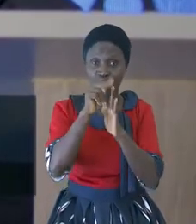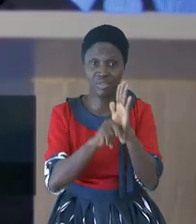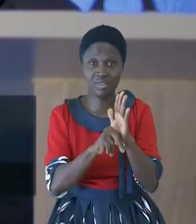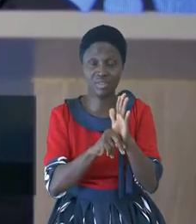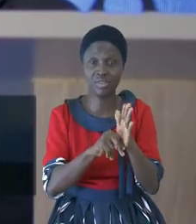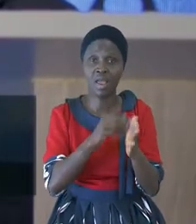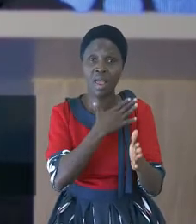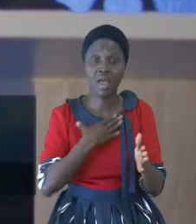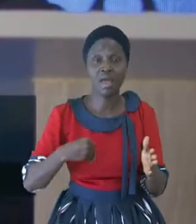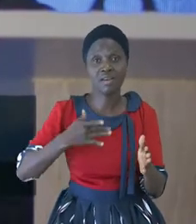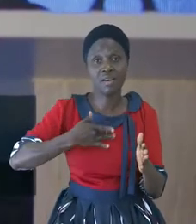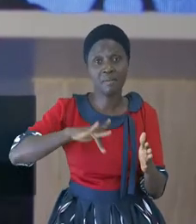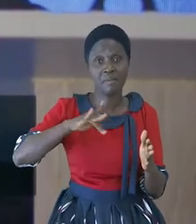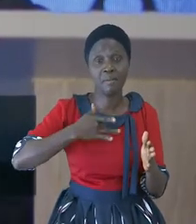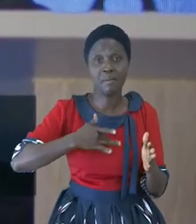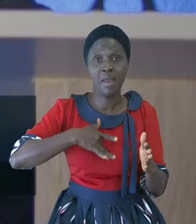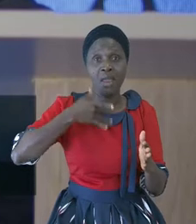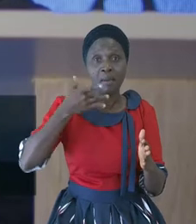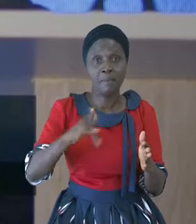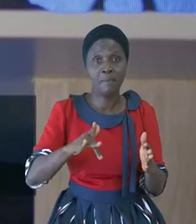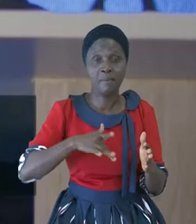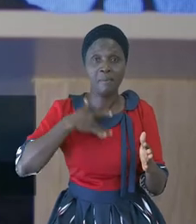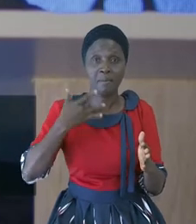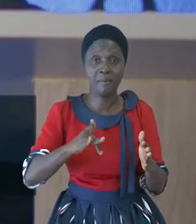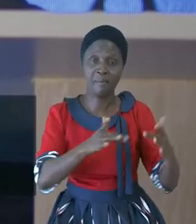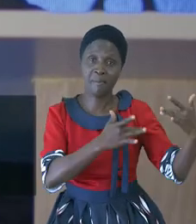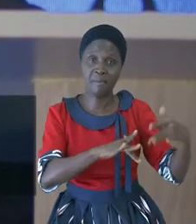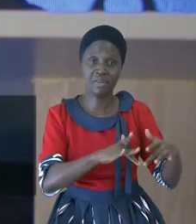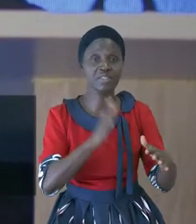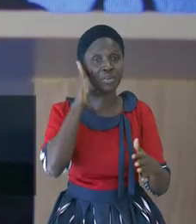mercy shall follow me.